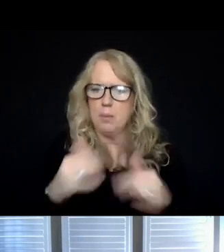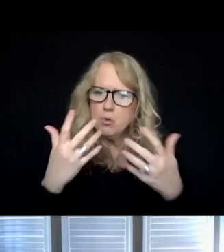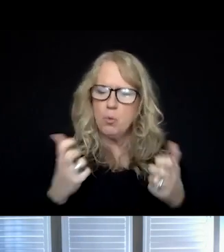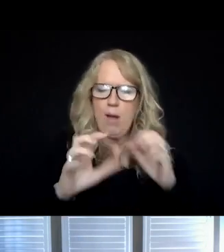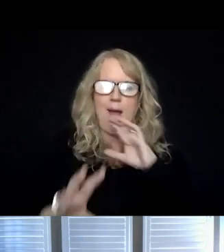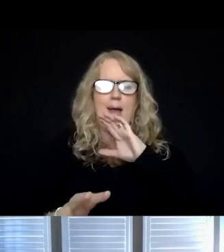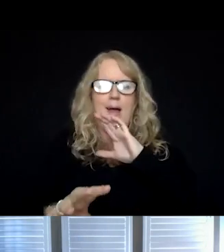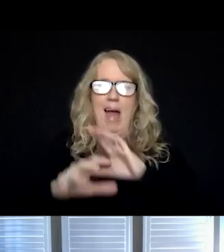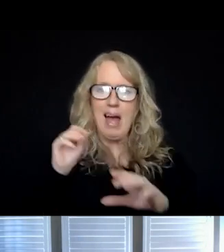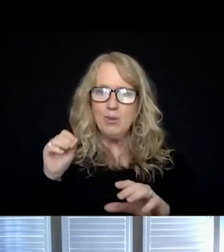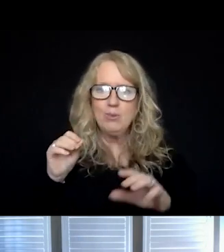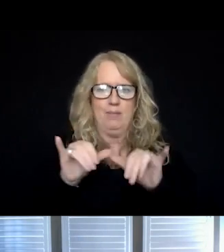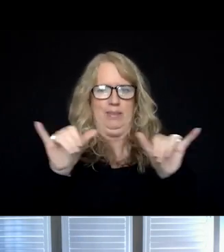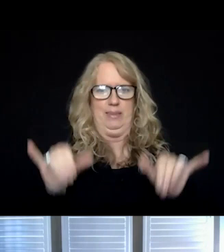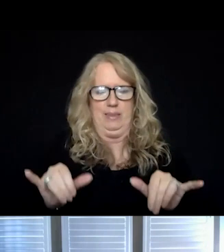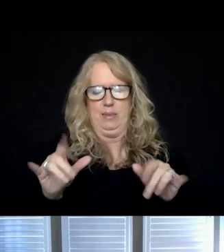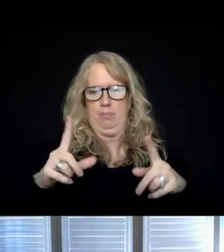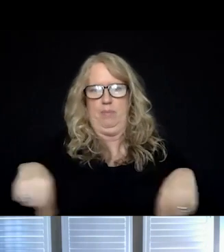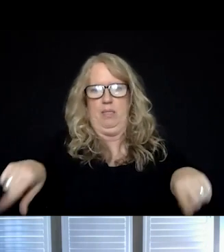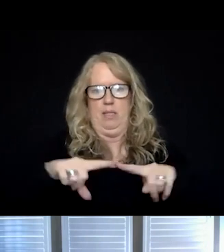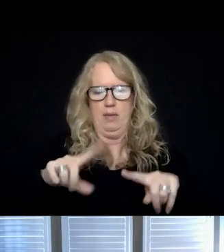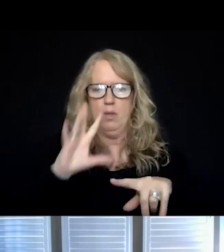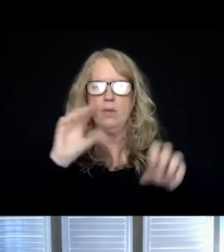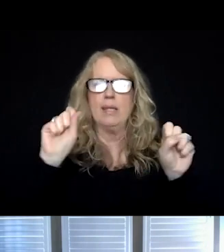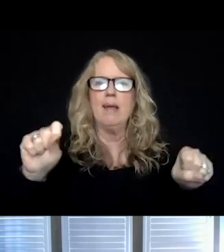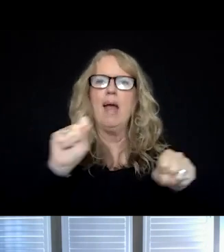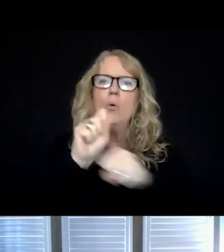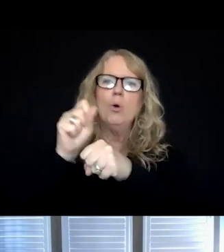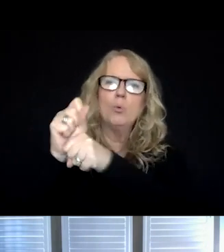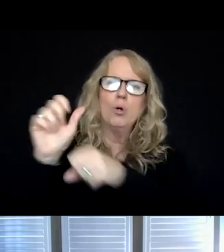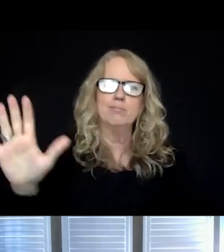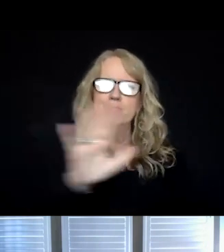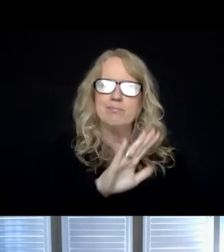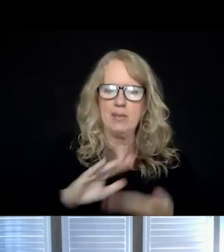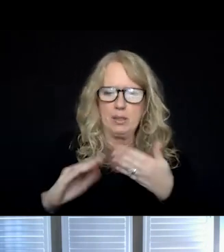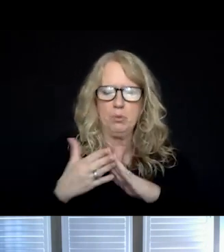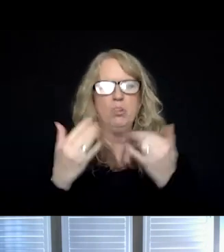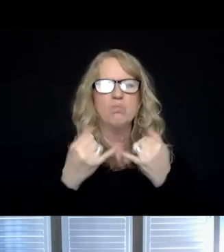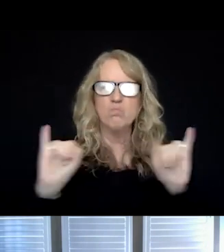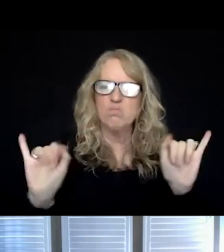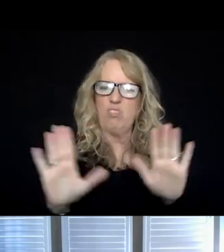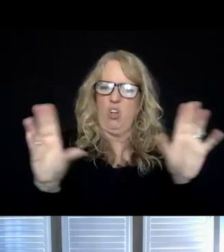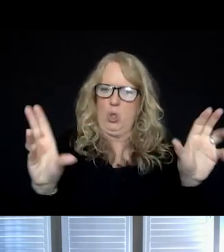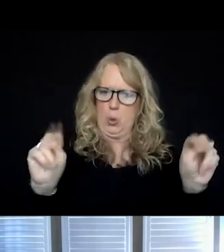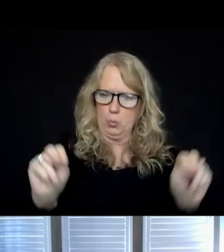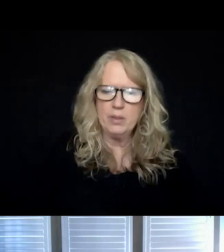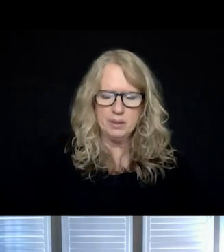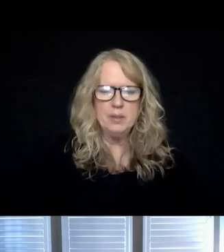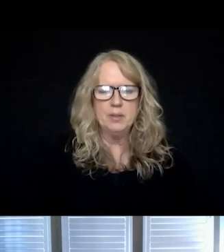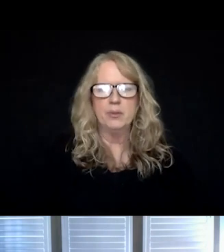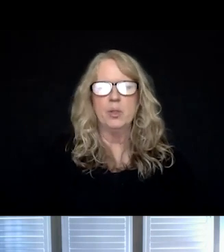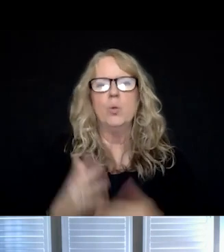out of the system and to be working in the community on their own. We wanted to